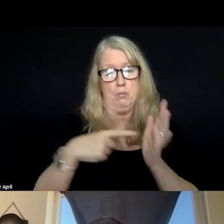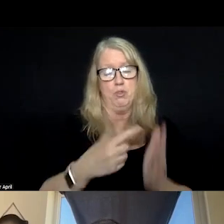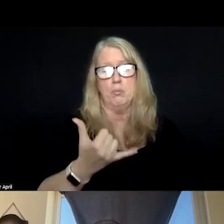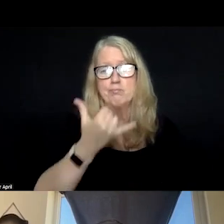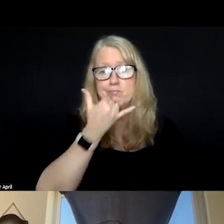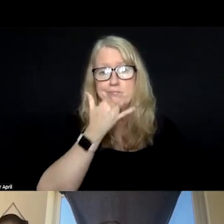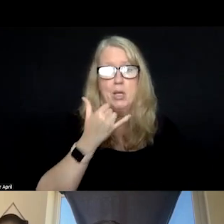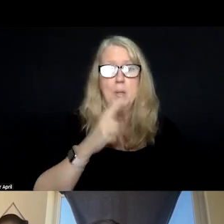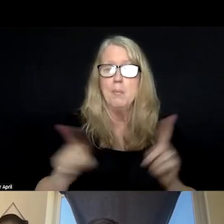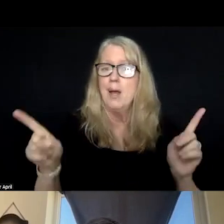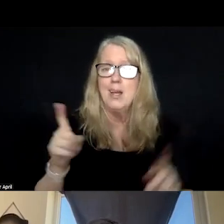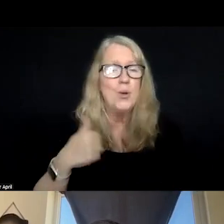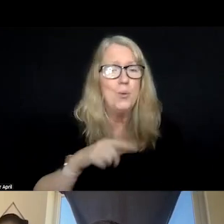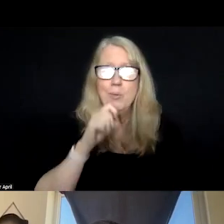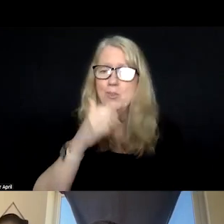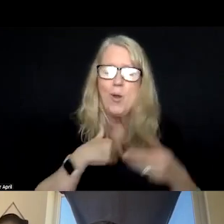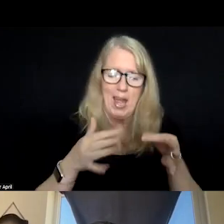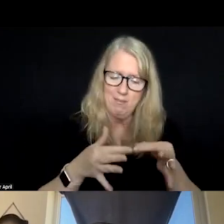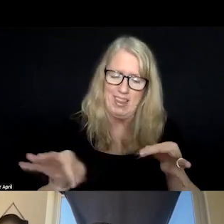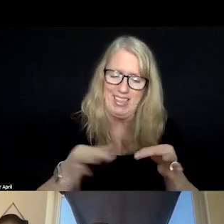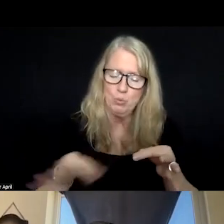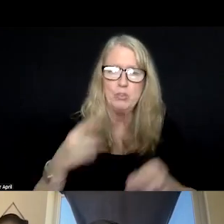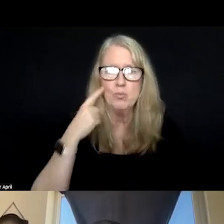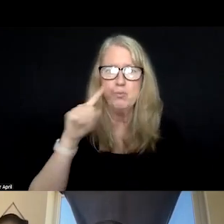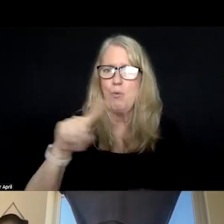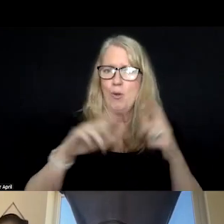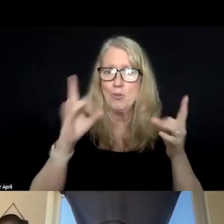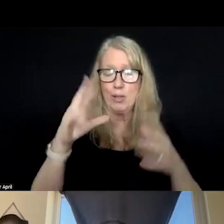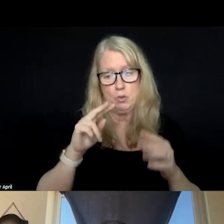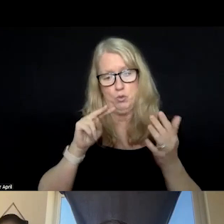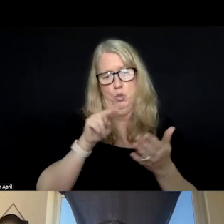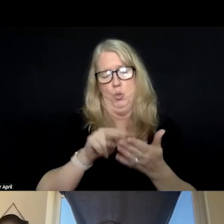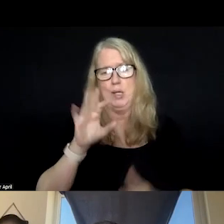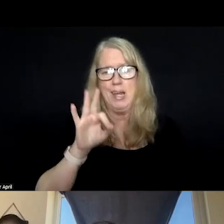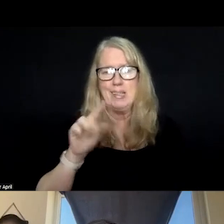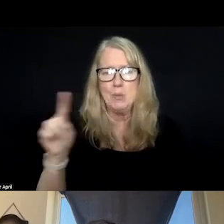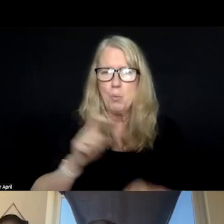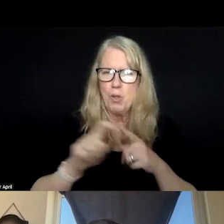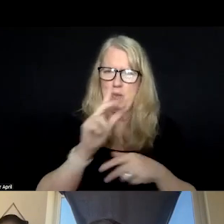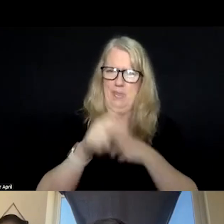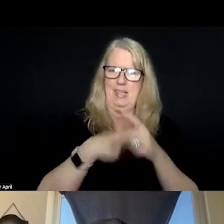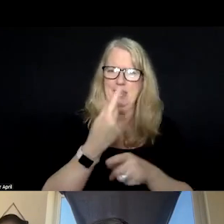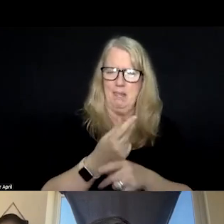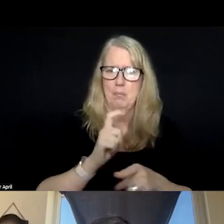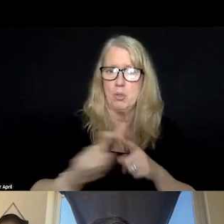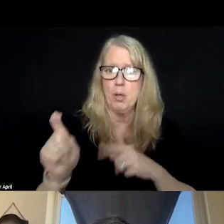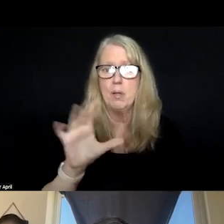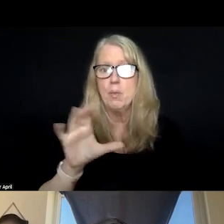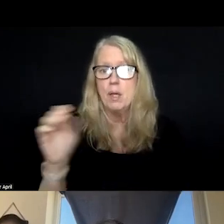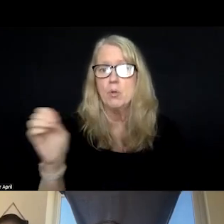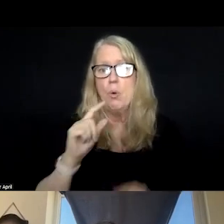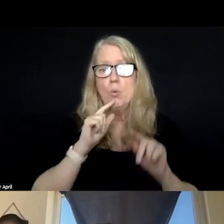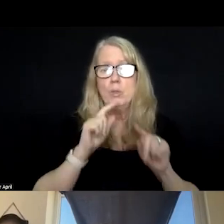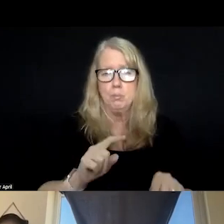exciting, but we don't have the language for crisis. So if you look at 911 calls, if you look at the type of calls that co-response is